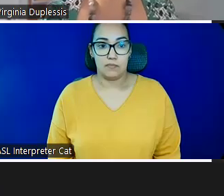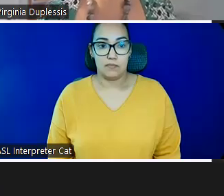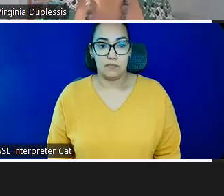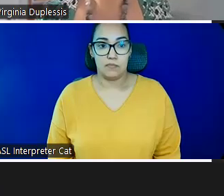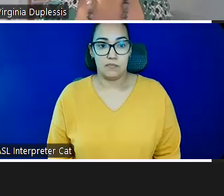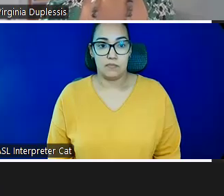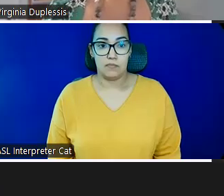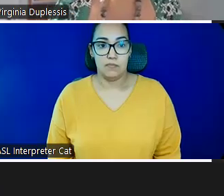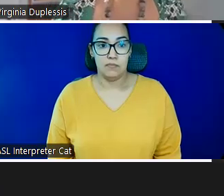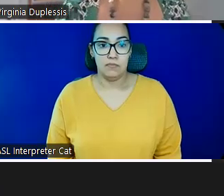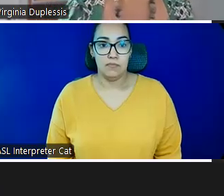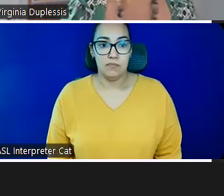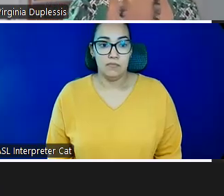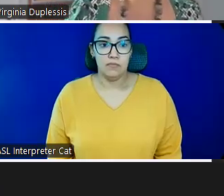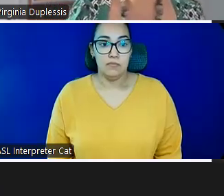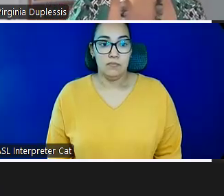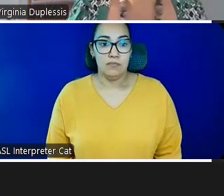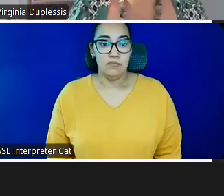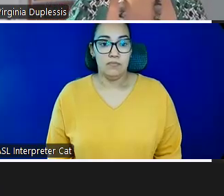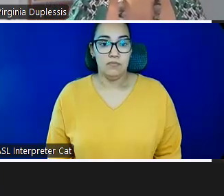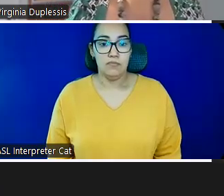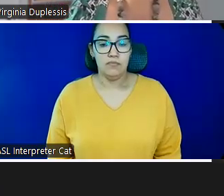el trasfondo a un nivel reducido.